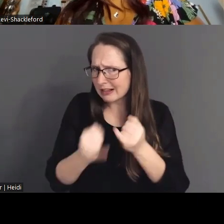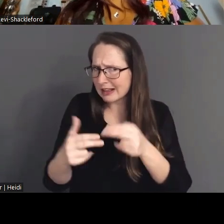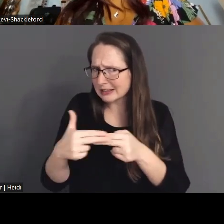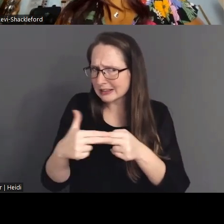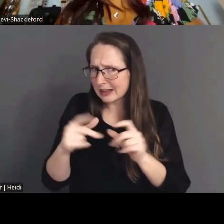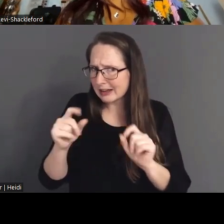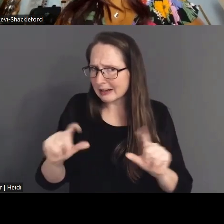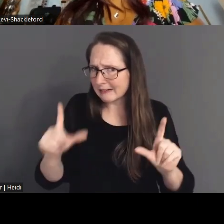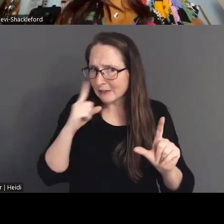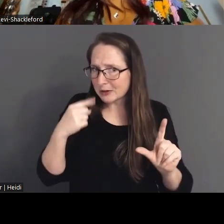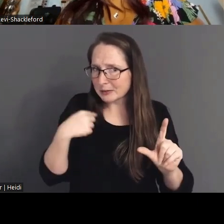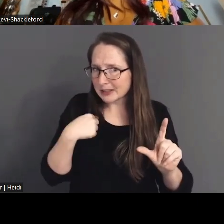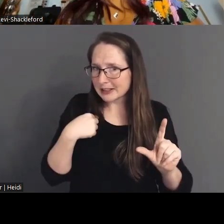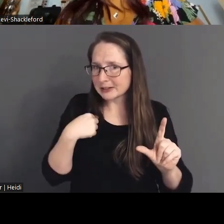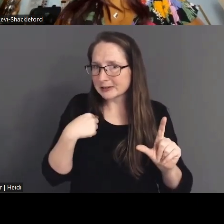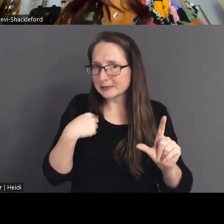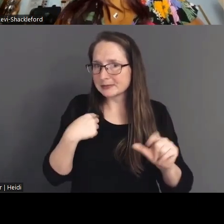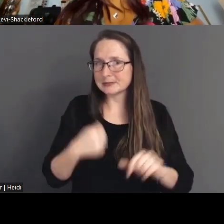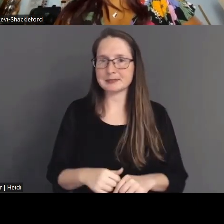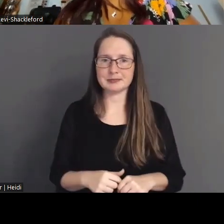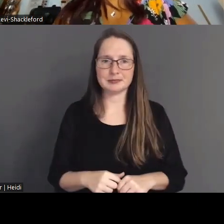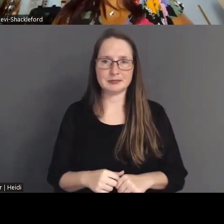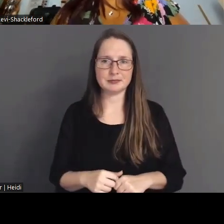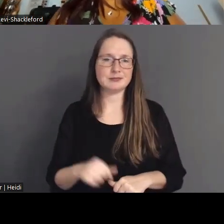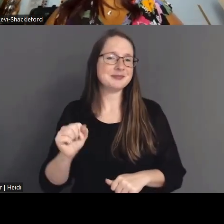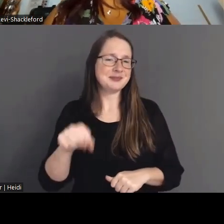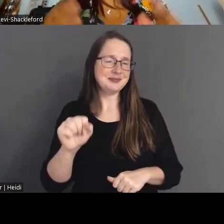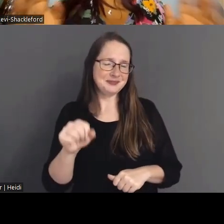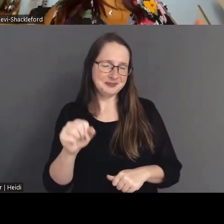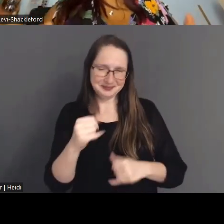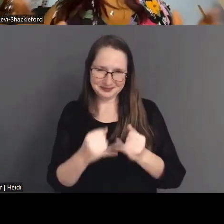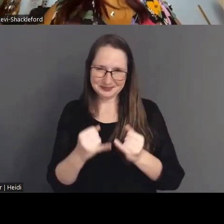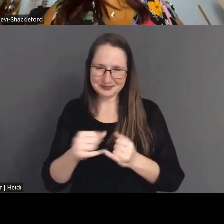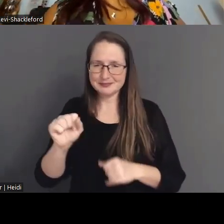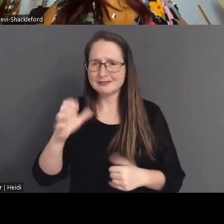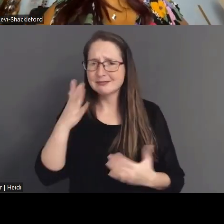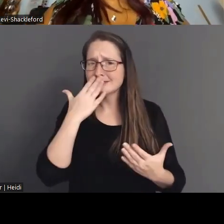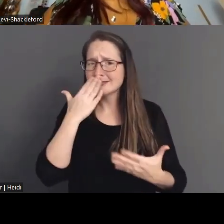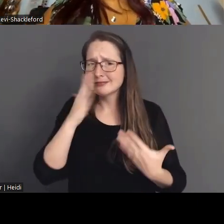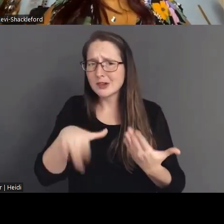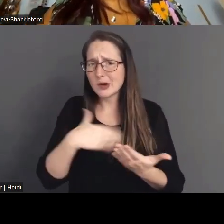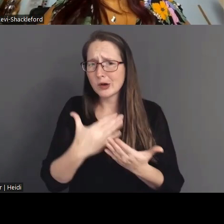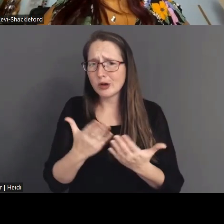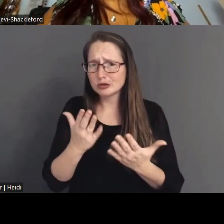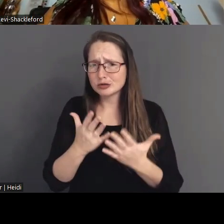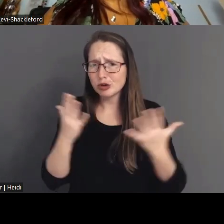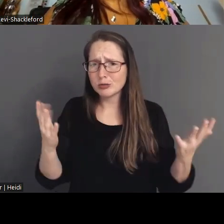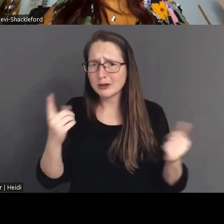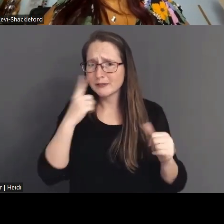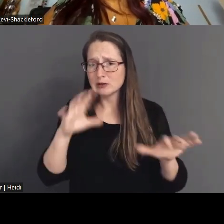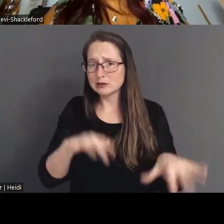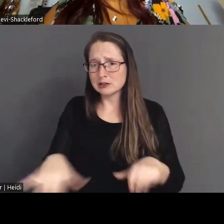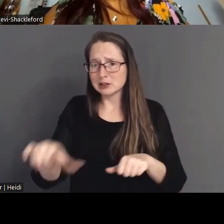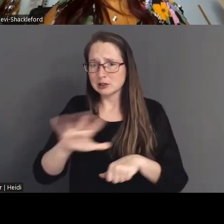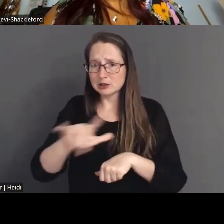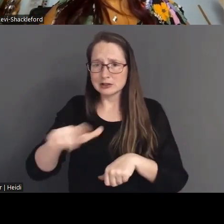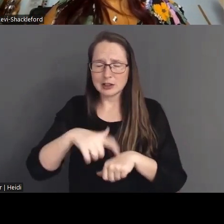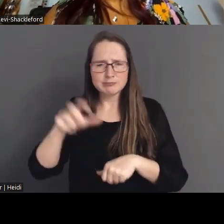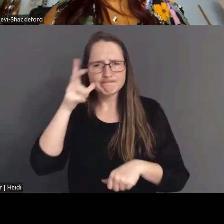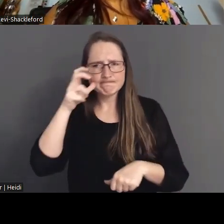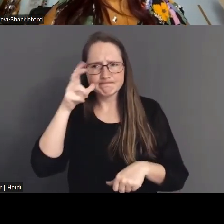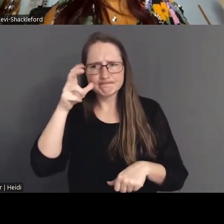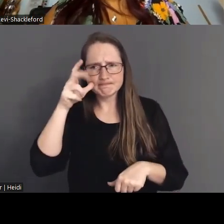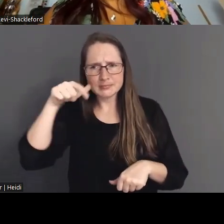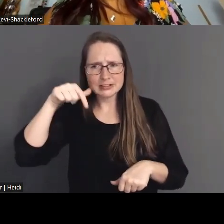for me. Next slide. Yes. So thank you all so much for taking the time to listen to this section